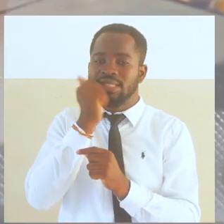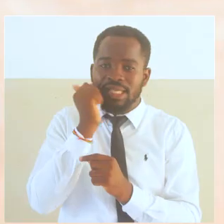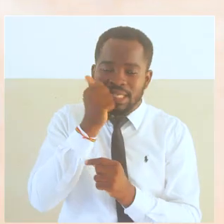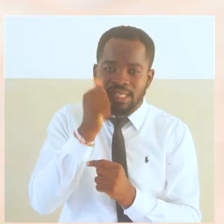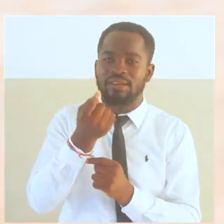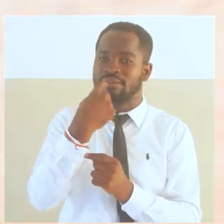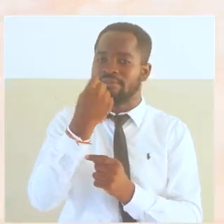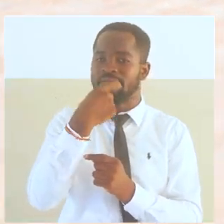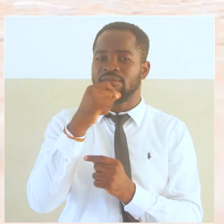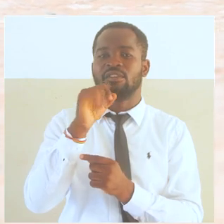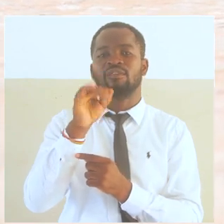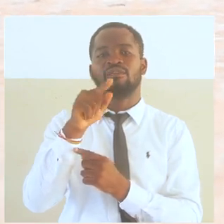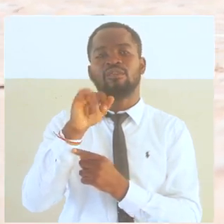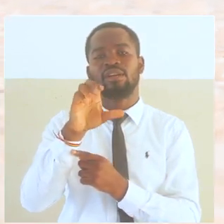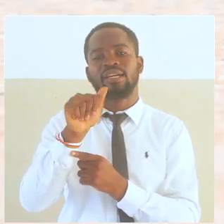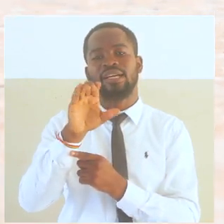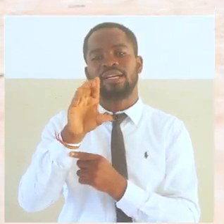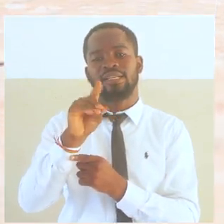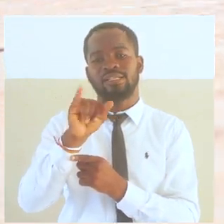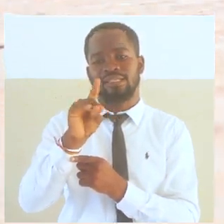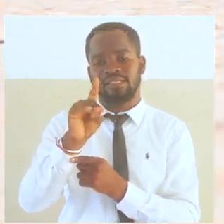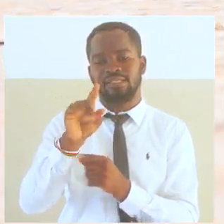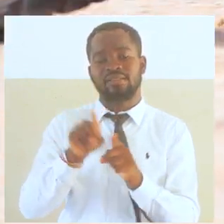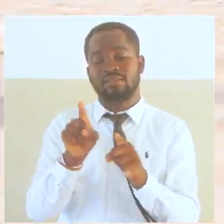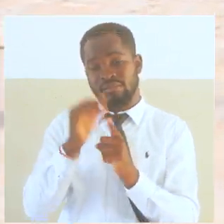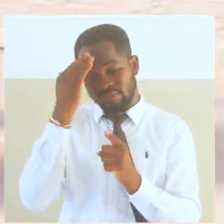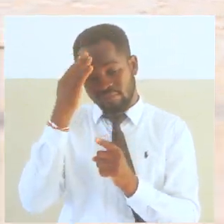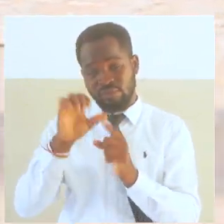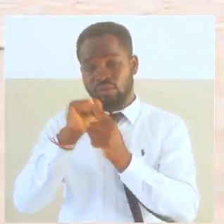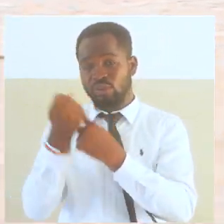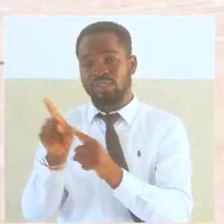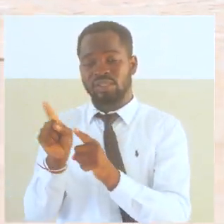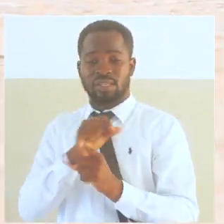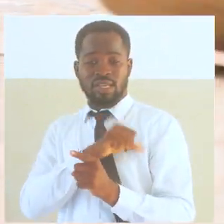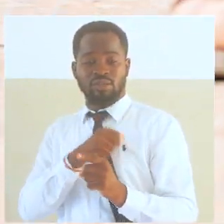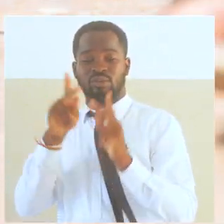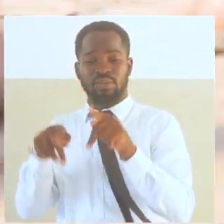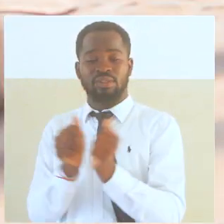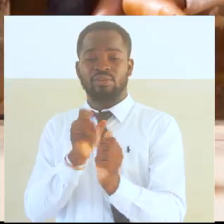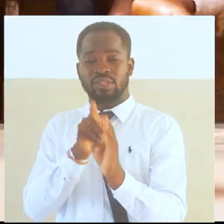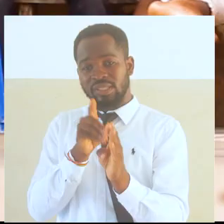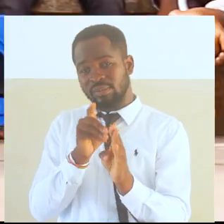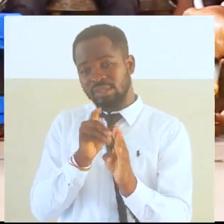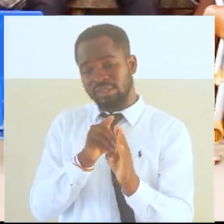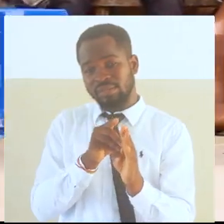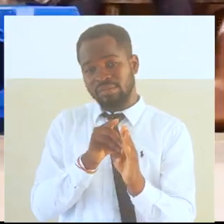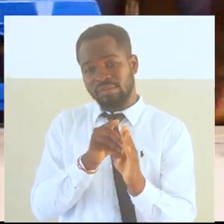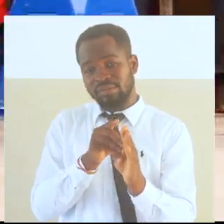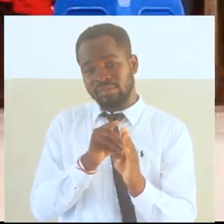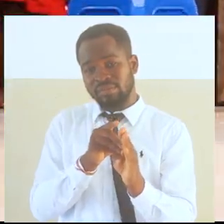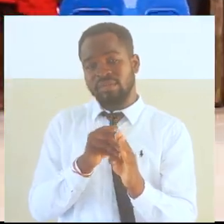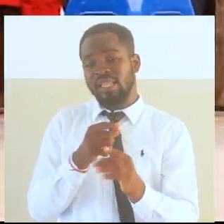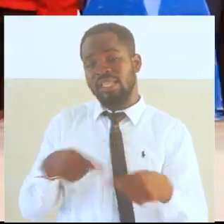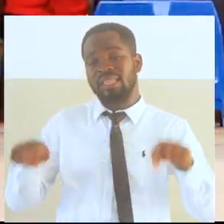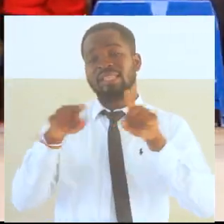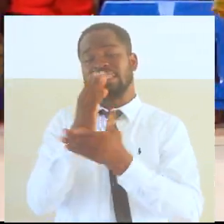acid. And now to society and its attitude towards persons with disabilities. These are some of